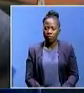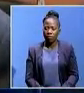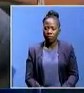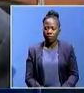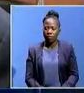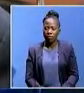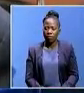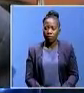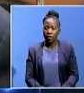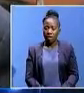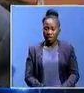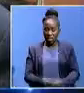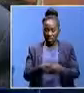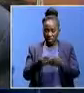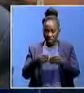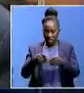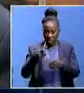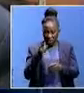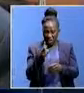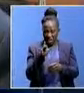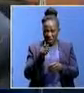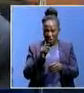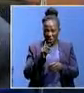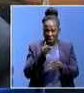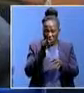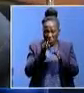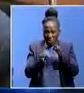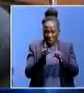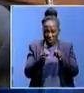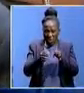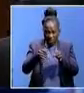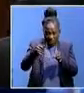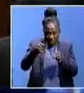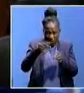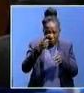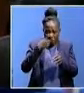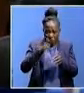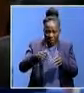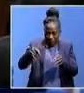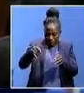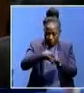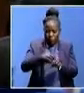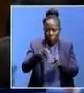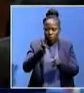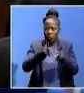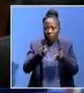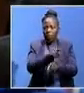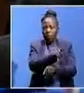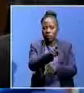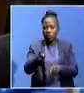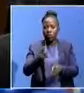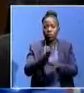is the involvement of our citizens. We also